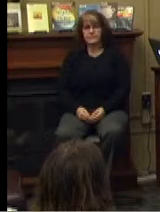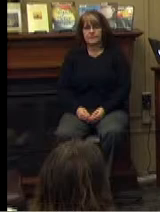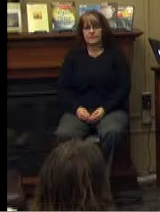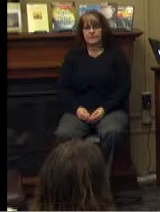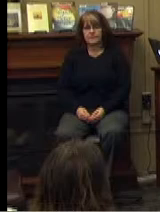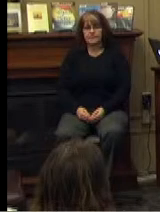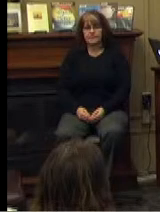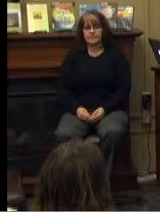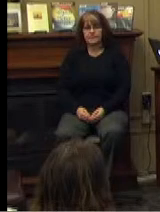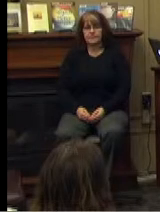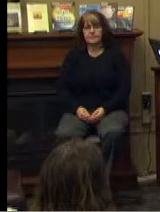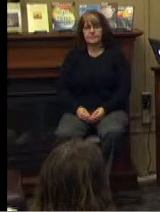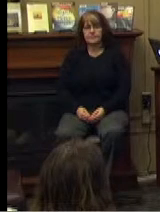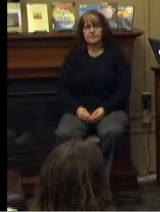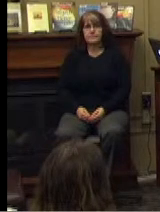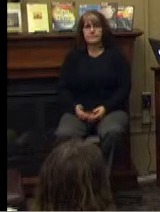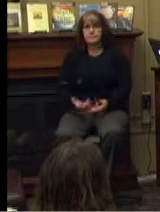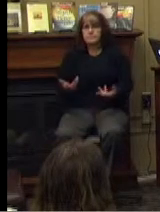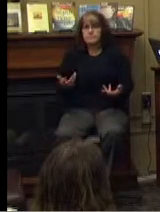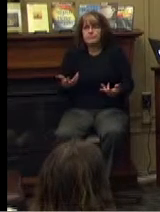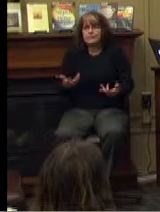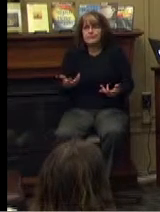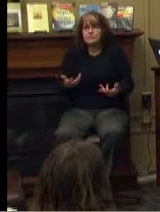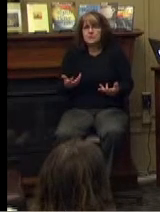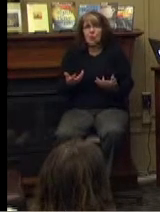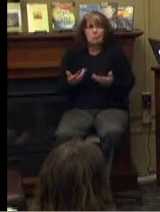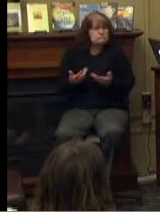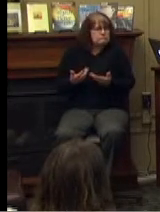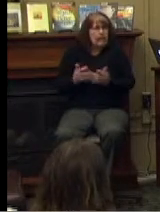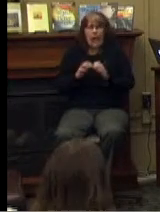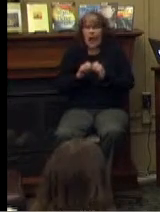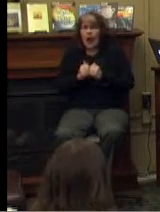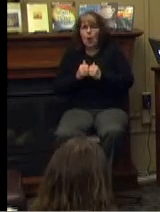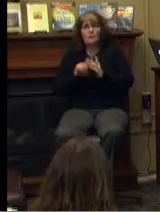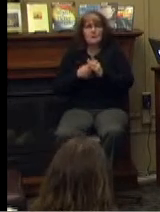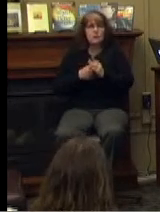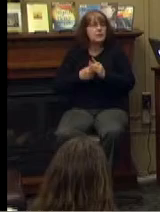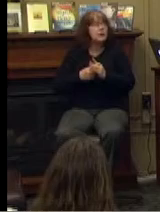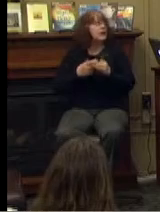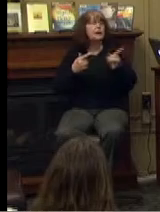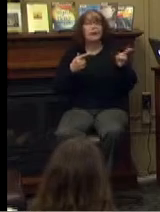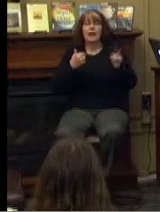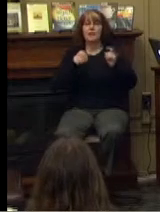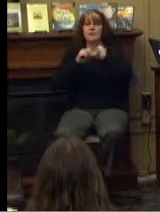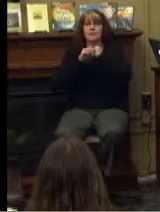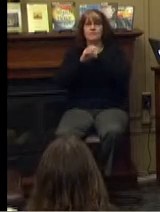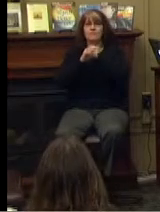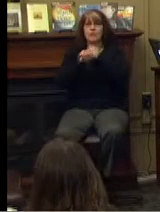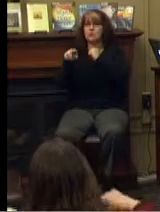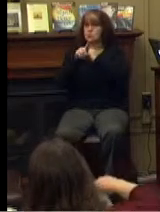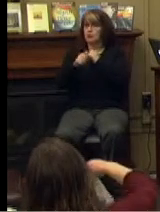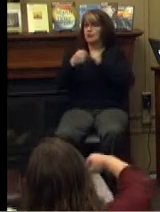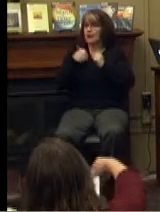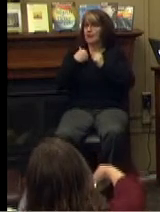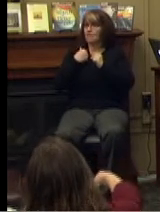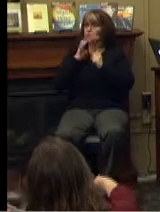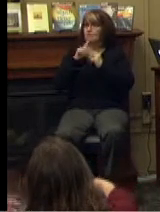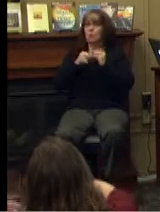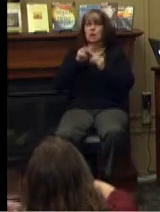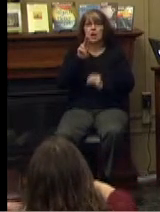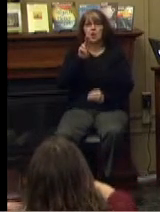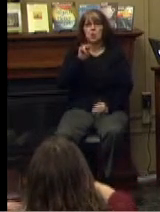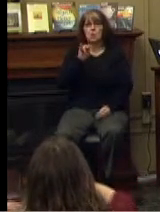So where do we begin? Now, there's a flyer that all of you should have that talks about the universal design for learning. And